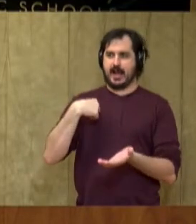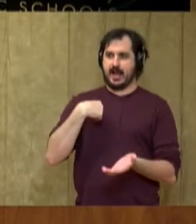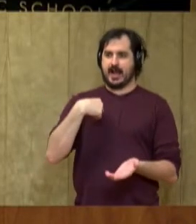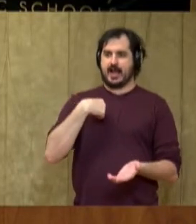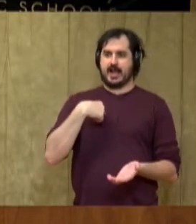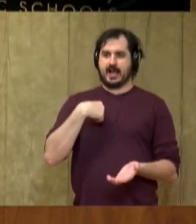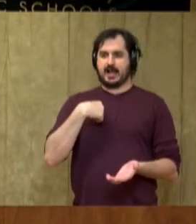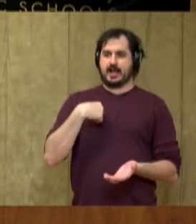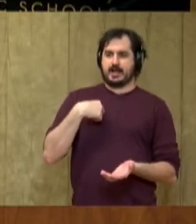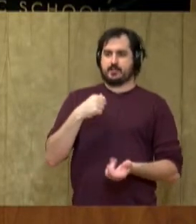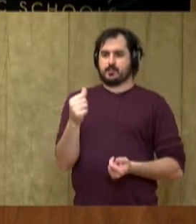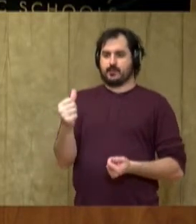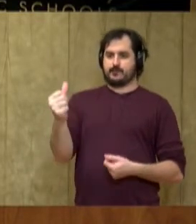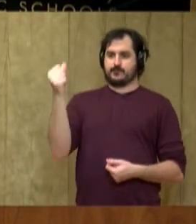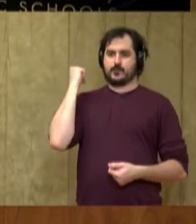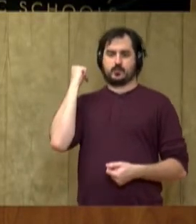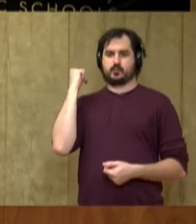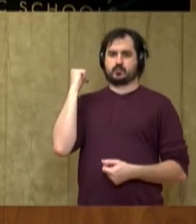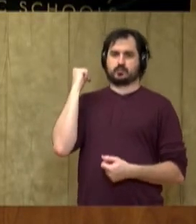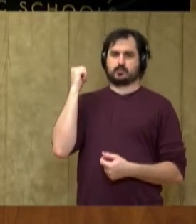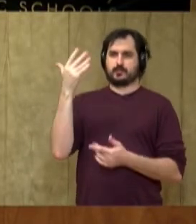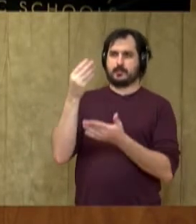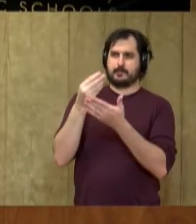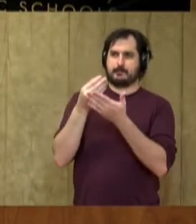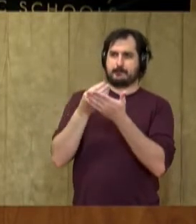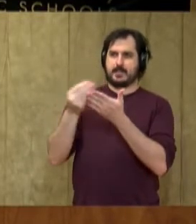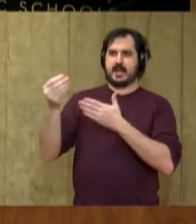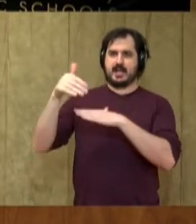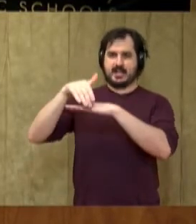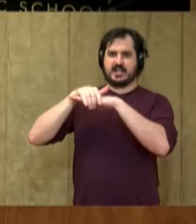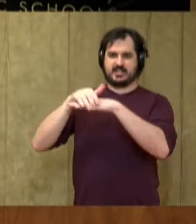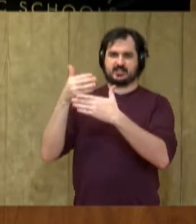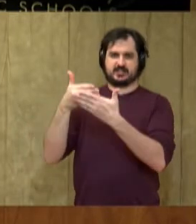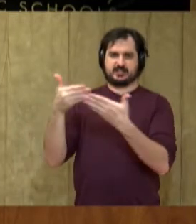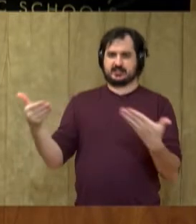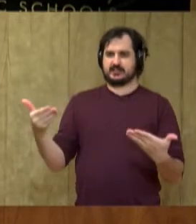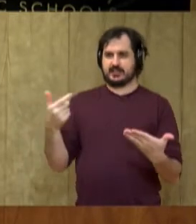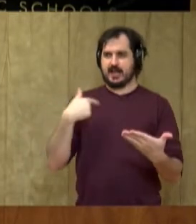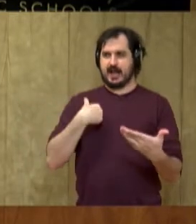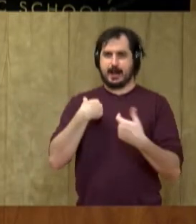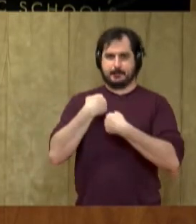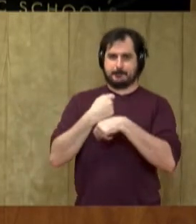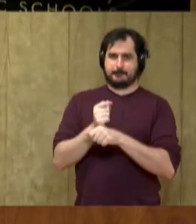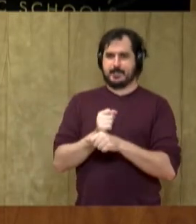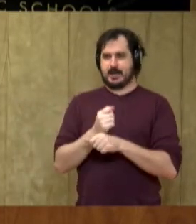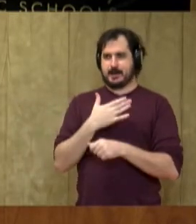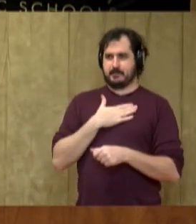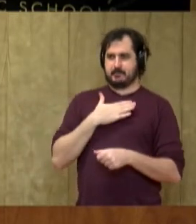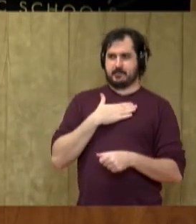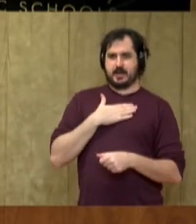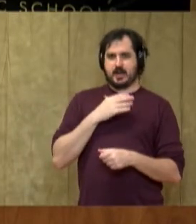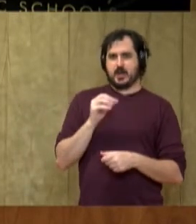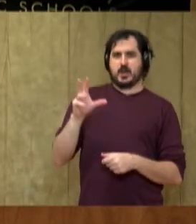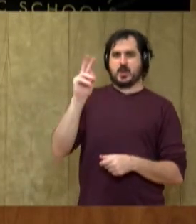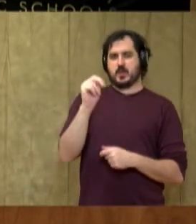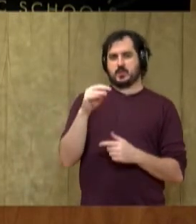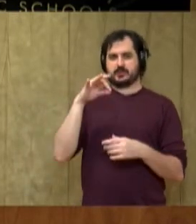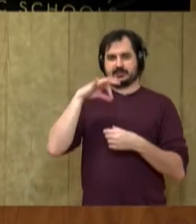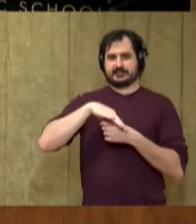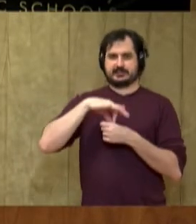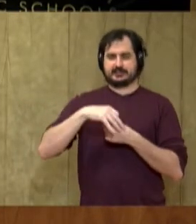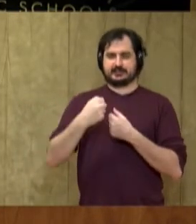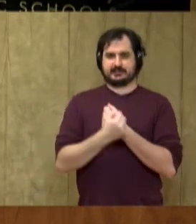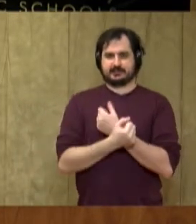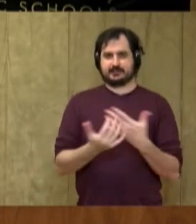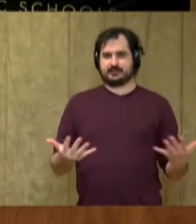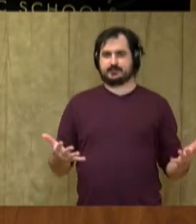I made my own cloth and I made my own ball gowns. It didn't say that I smuggled in goods. It was